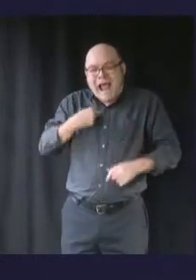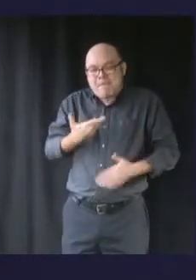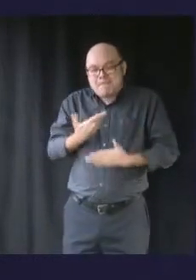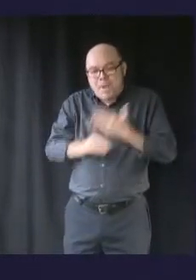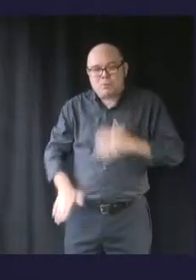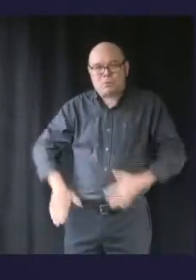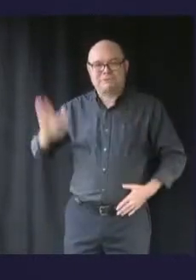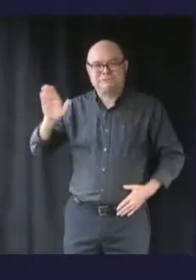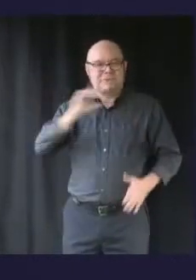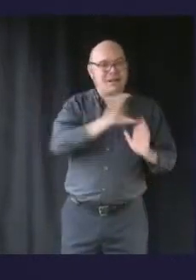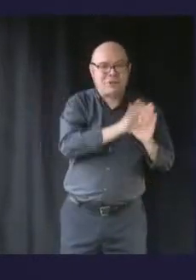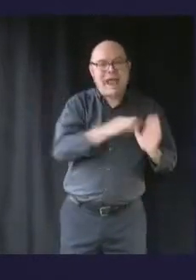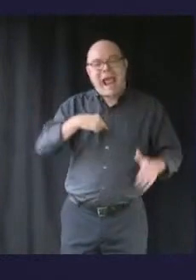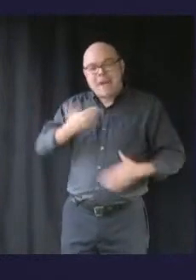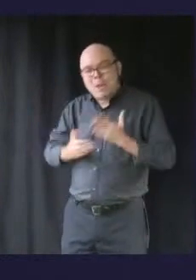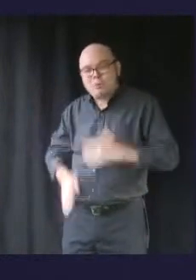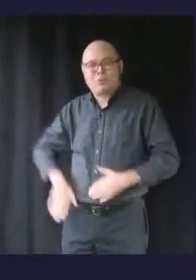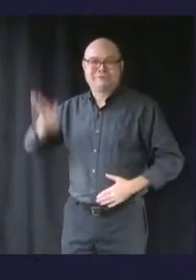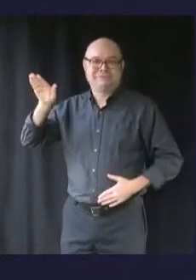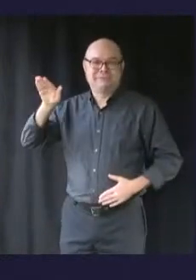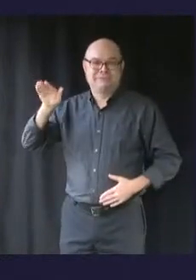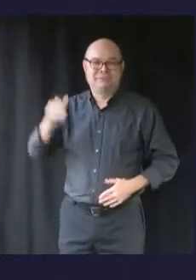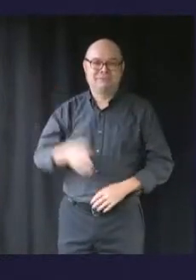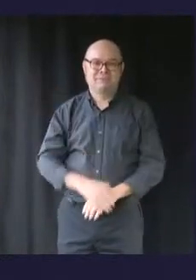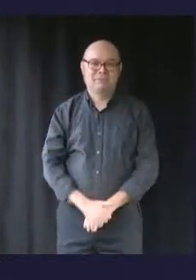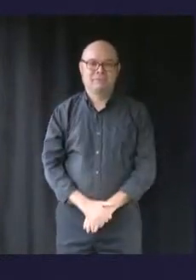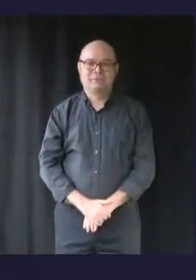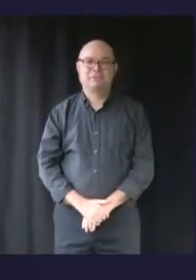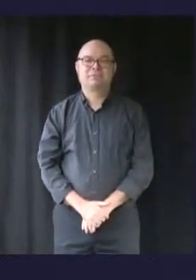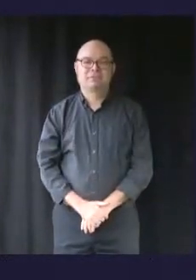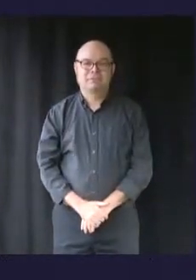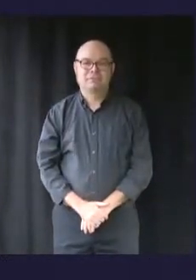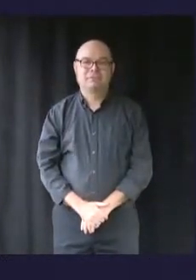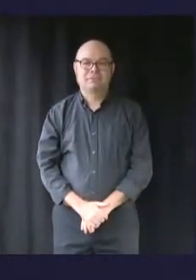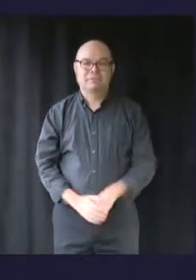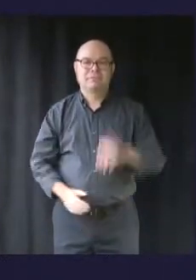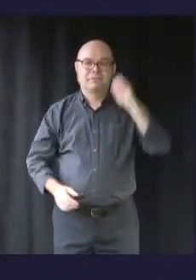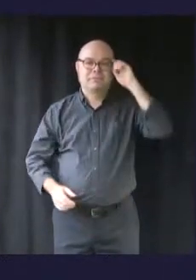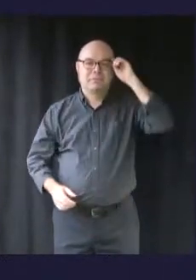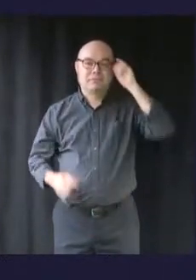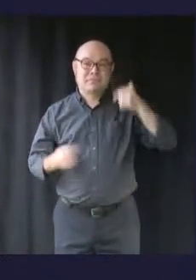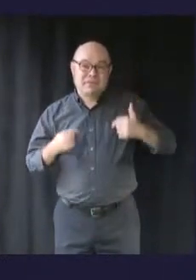And I gave up some of my rights in the Constitution.